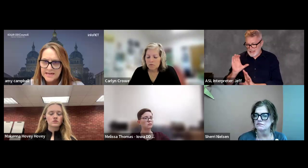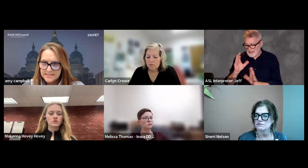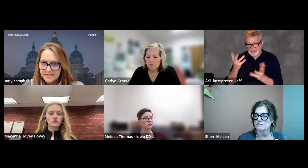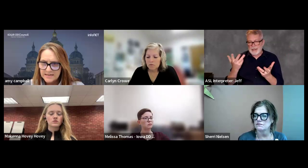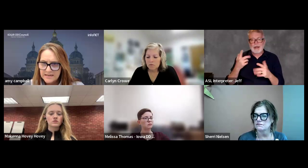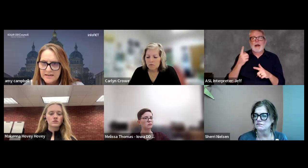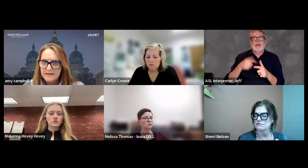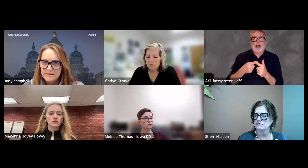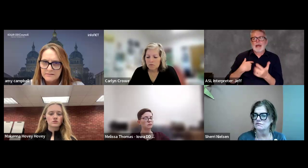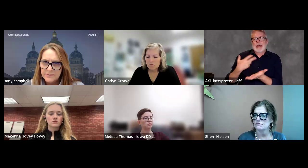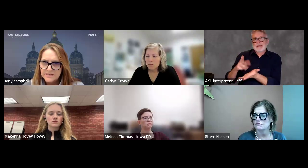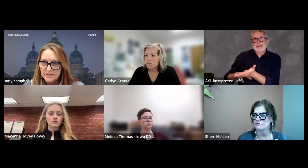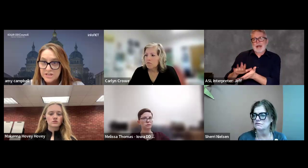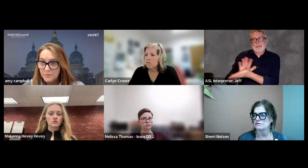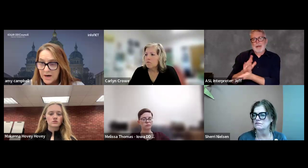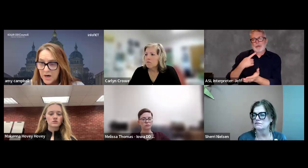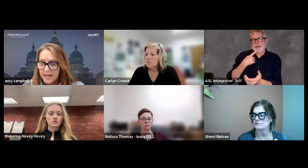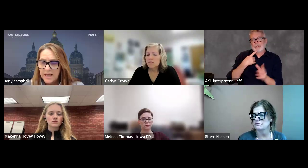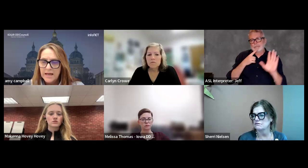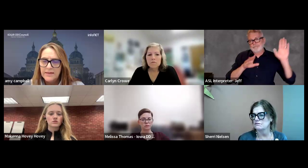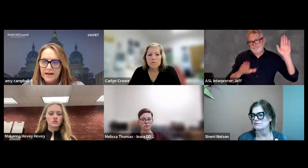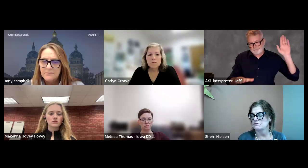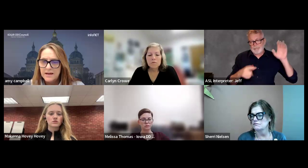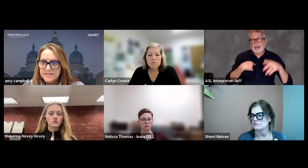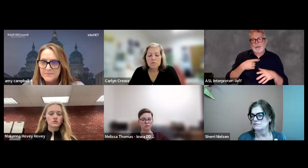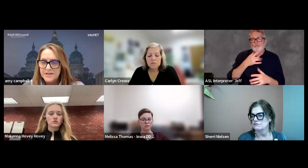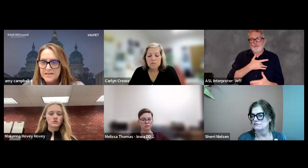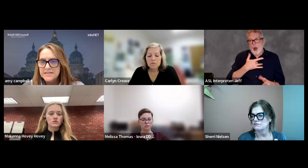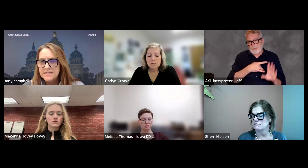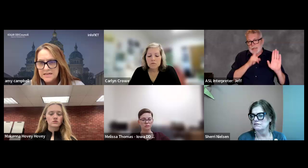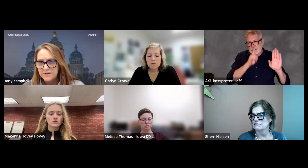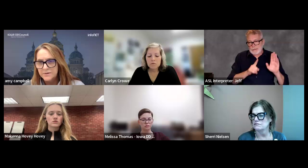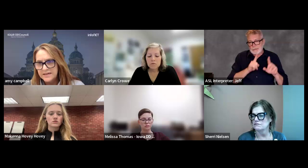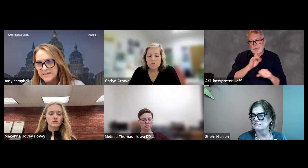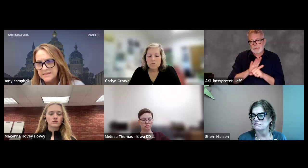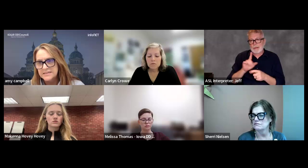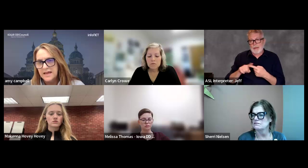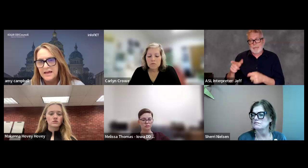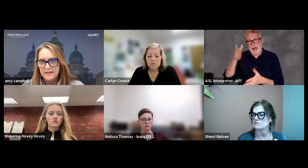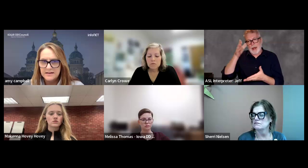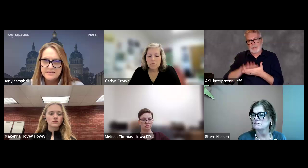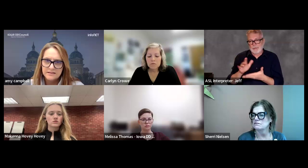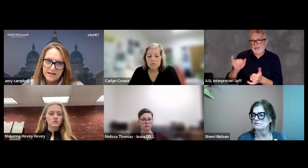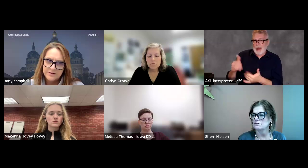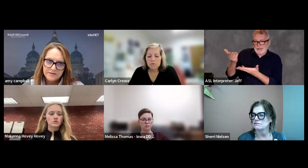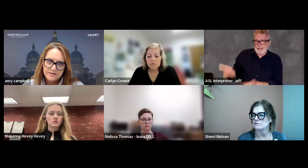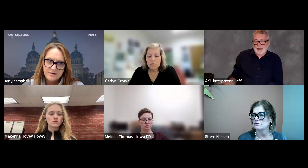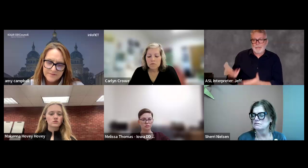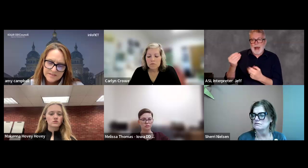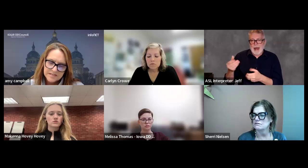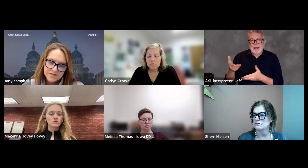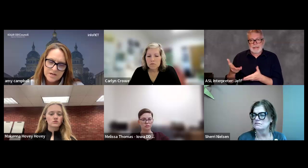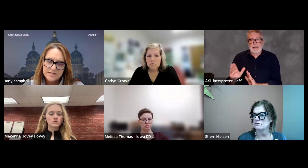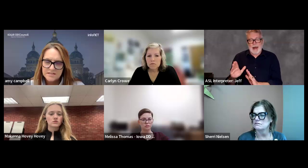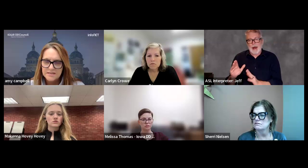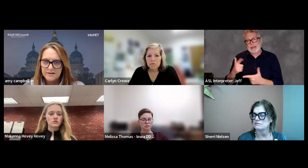form attesting, basically swearing that my husband is indeed who he is and that he's allowed,